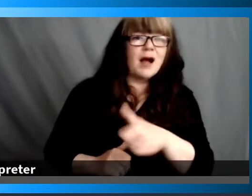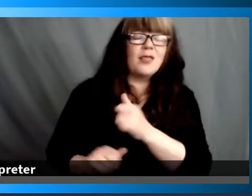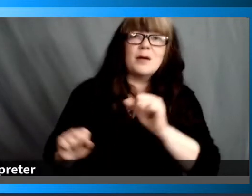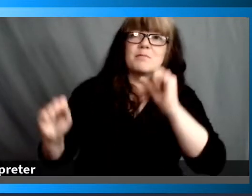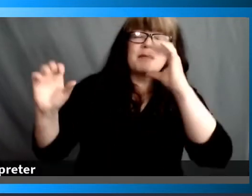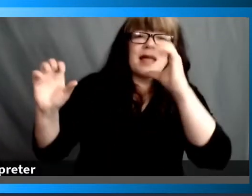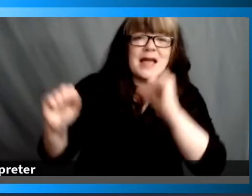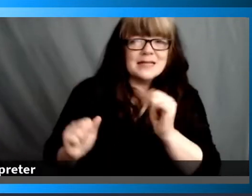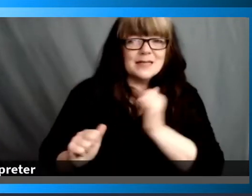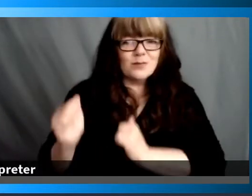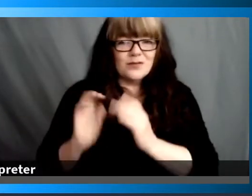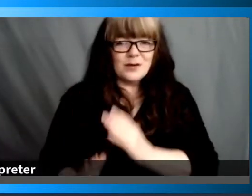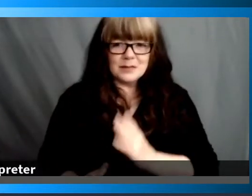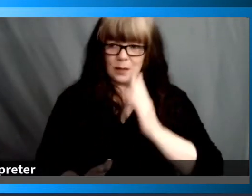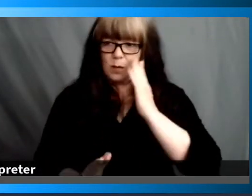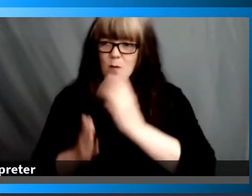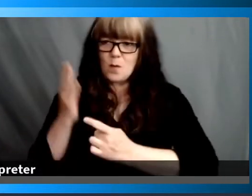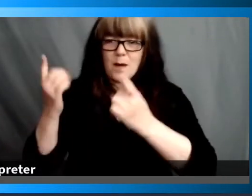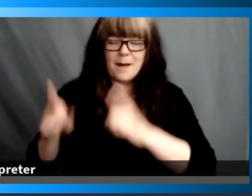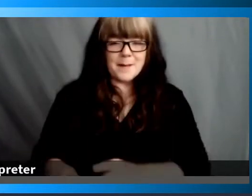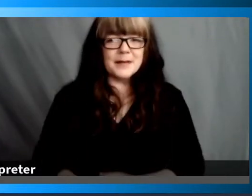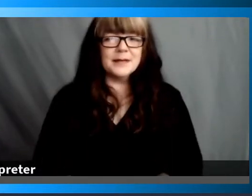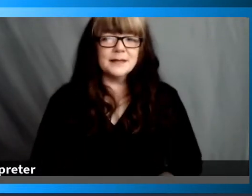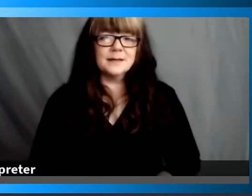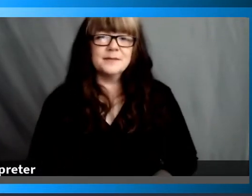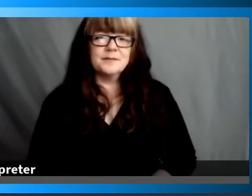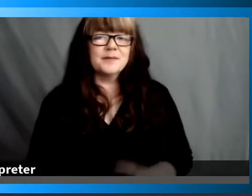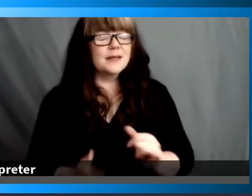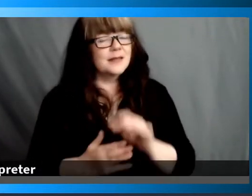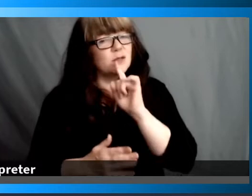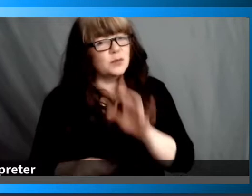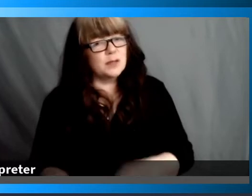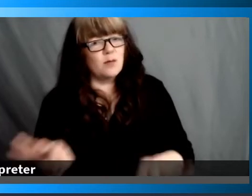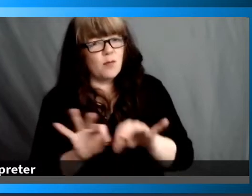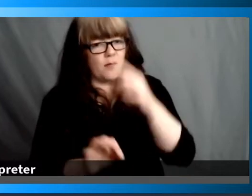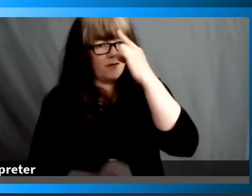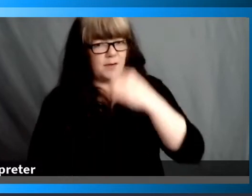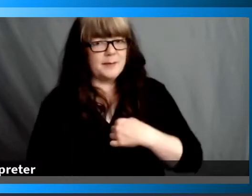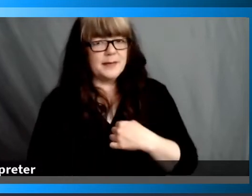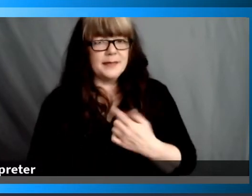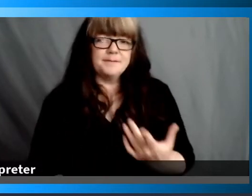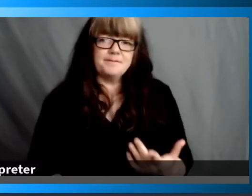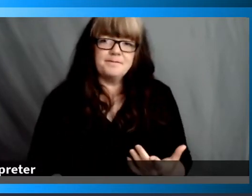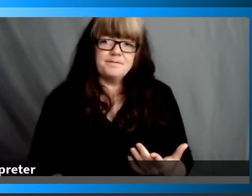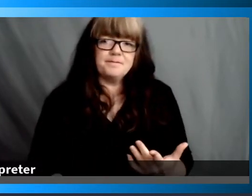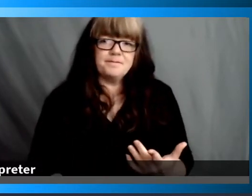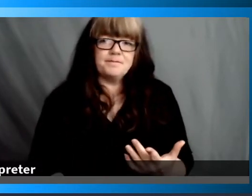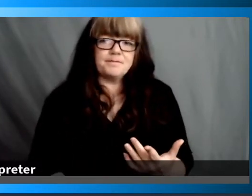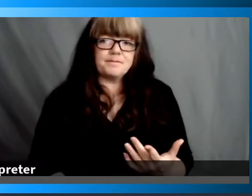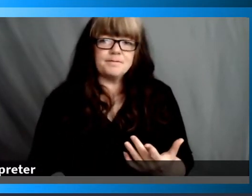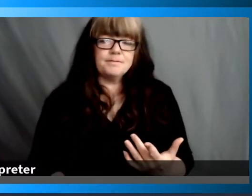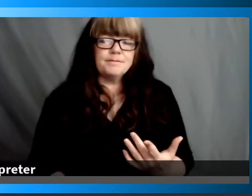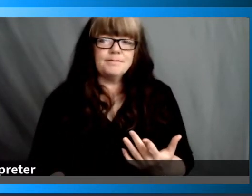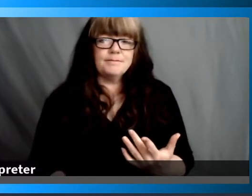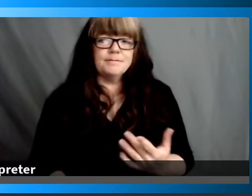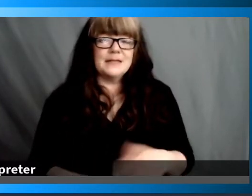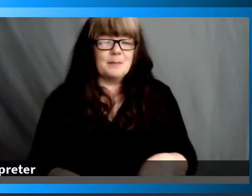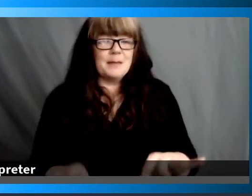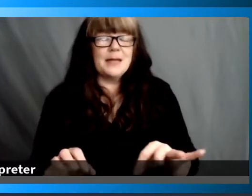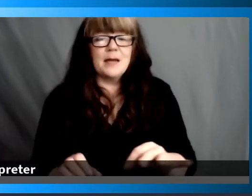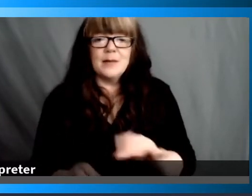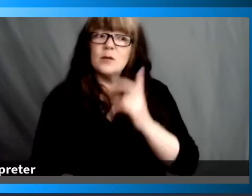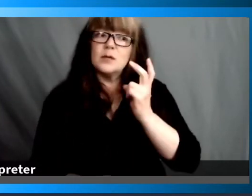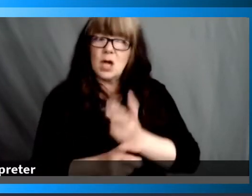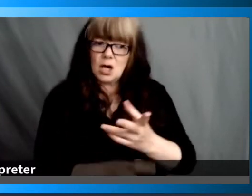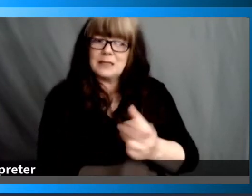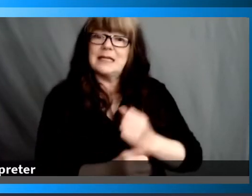what's going on. So that was really important for me to like, get as much, it was hard to get those